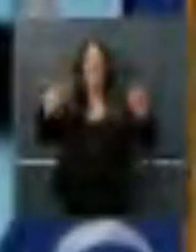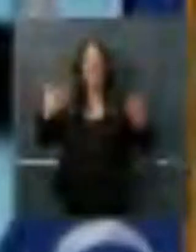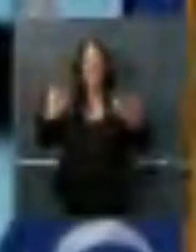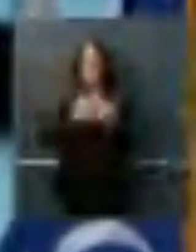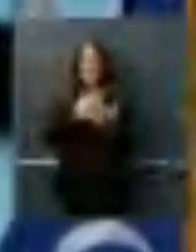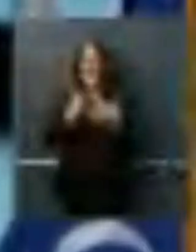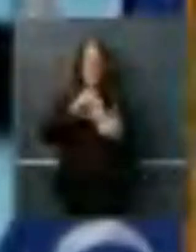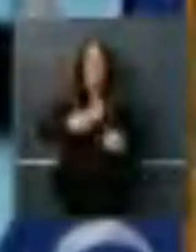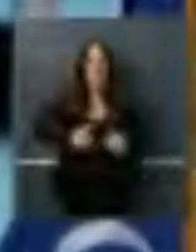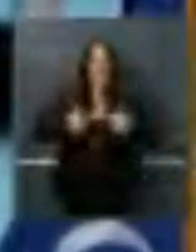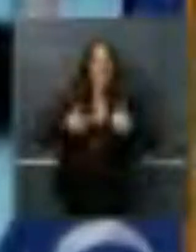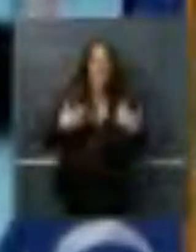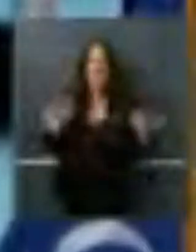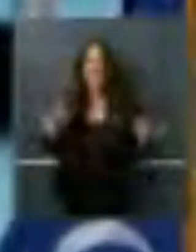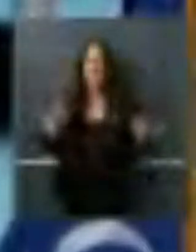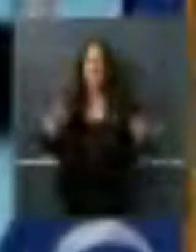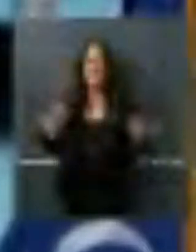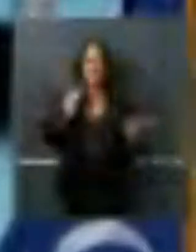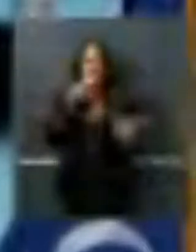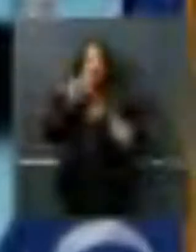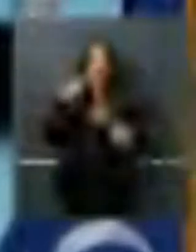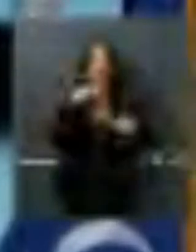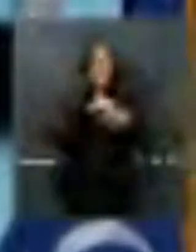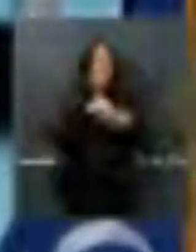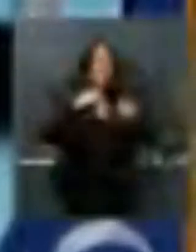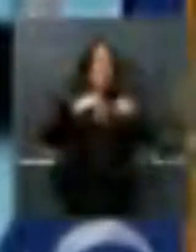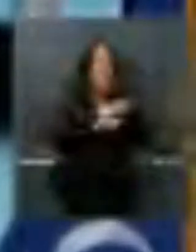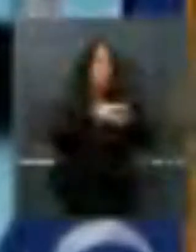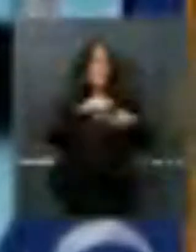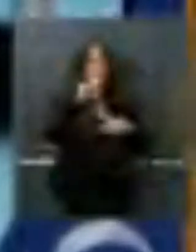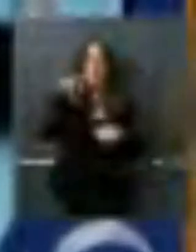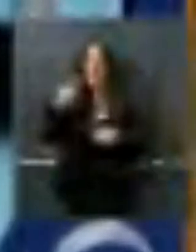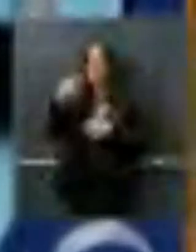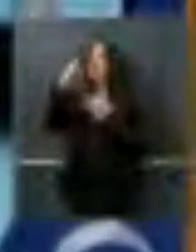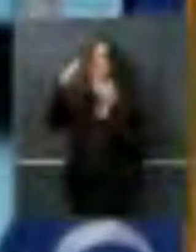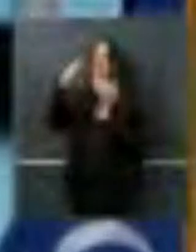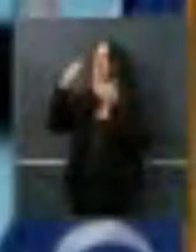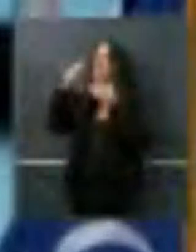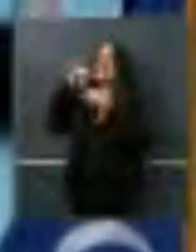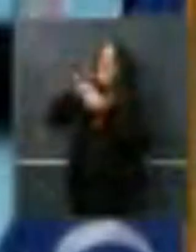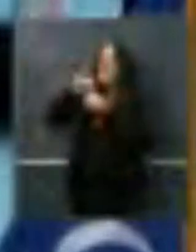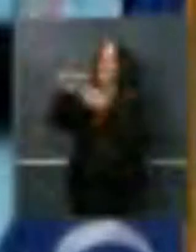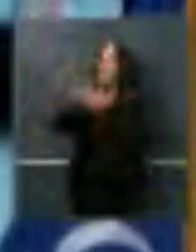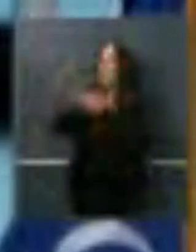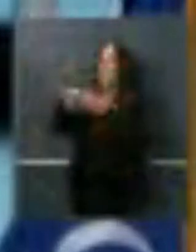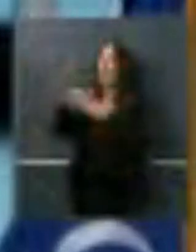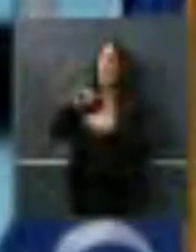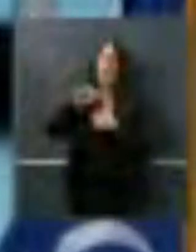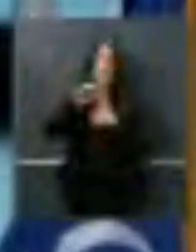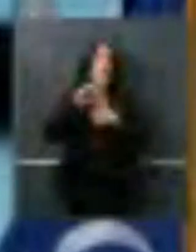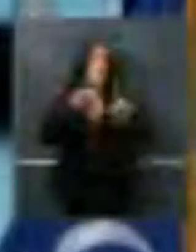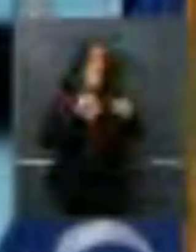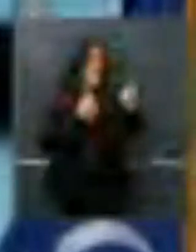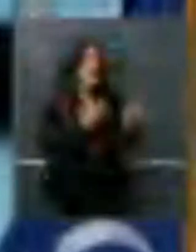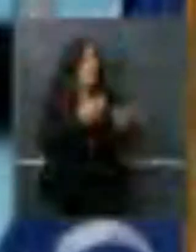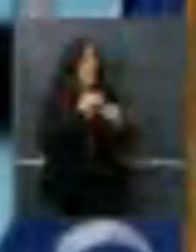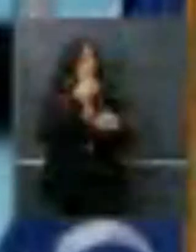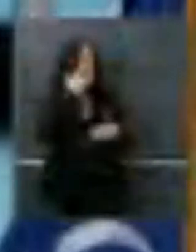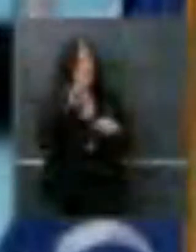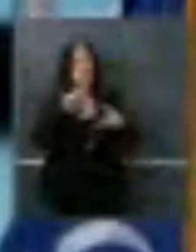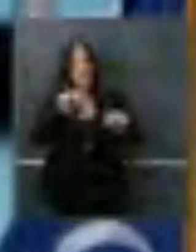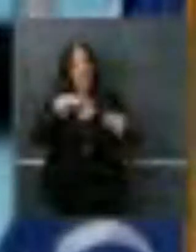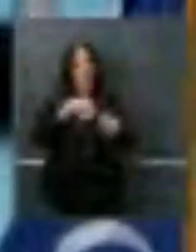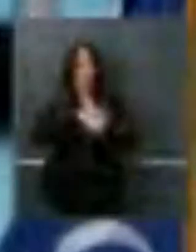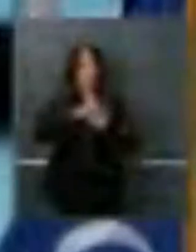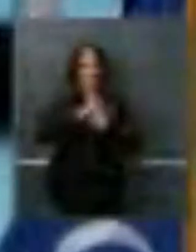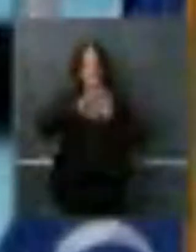New York, not just California. And so I continue to just offer this. Please stay at home, stay